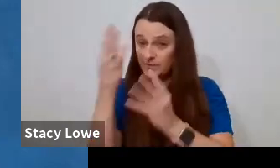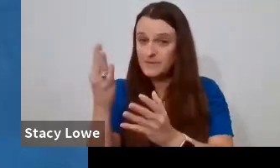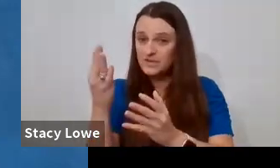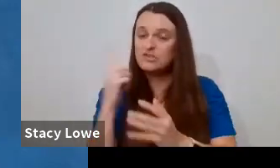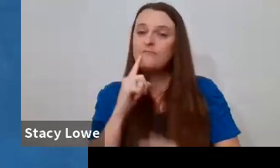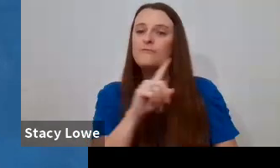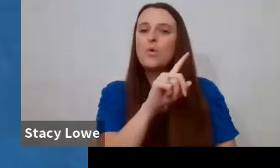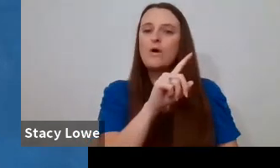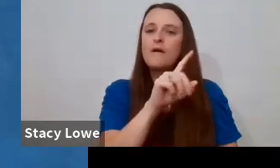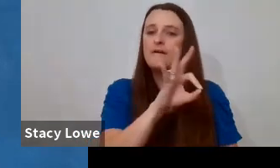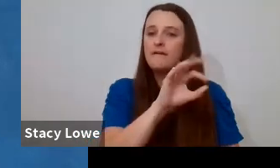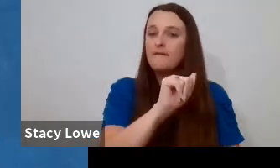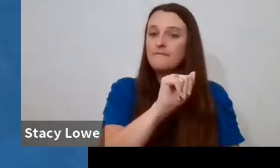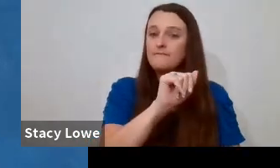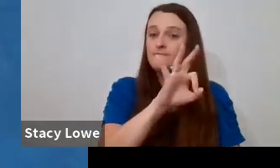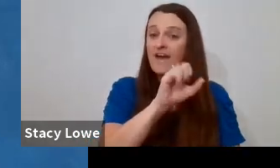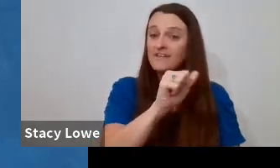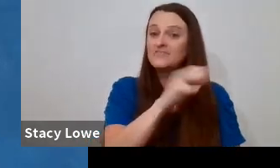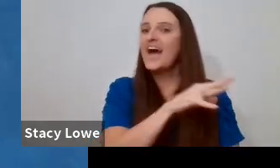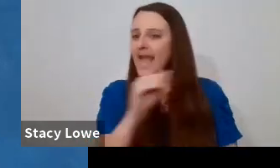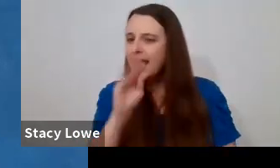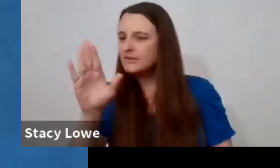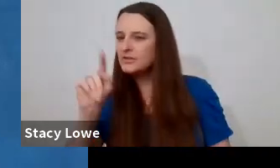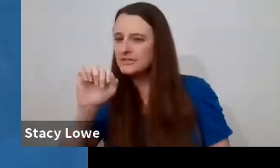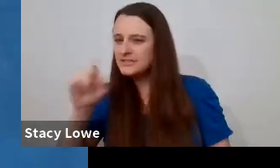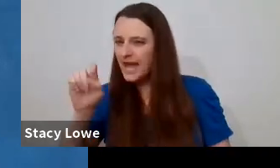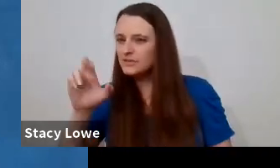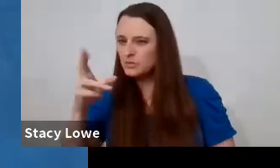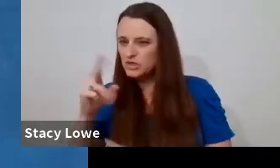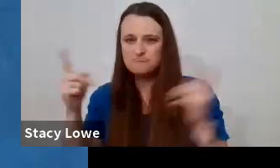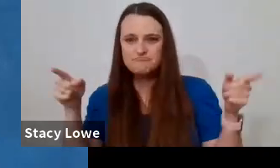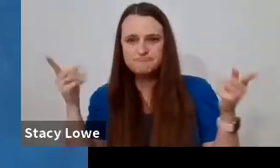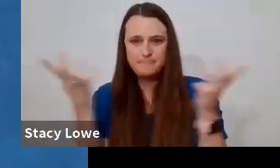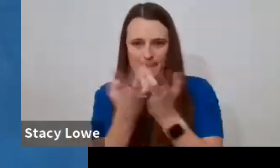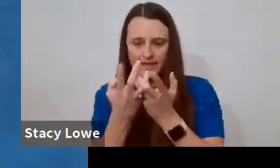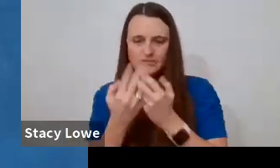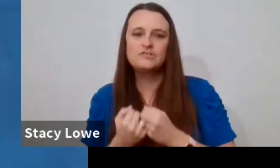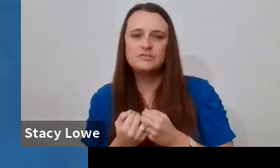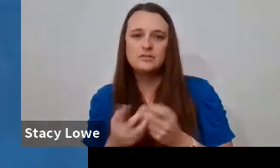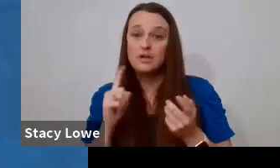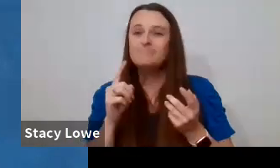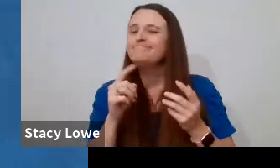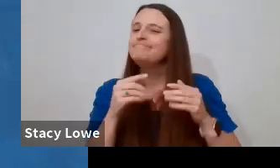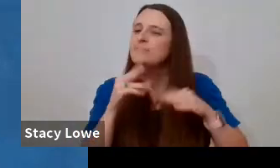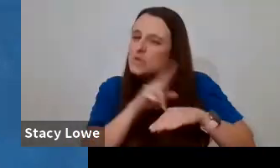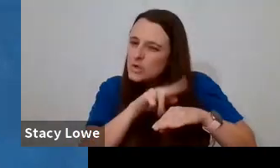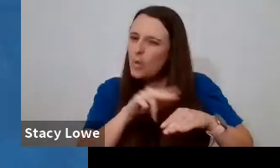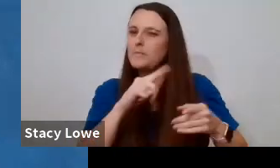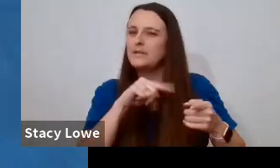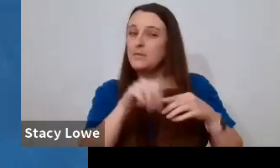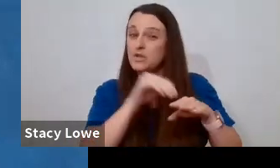tax return match. Generally, when you file your FAFSA as a will file, you will be flagged